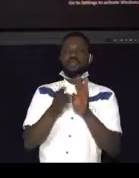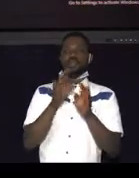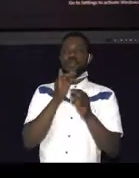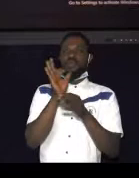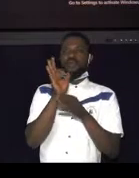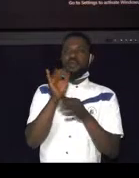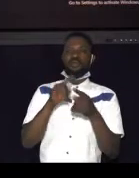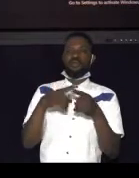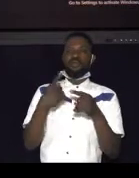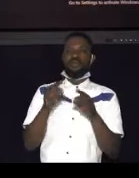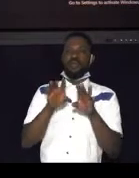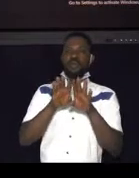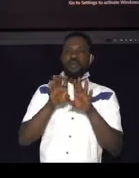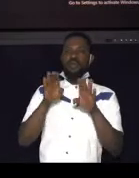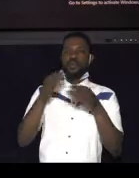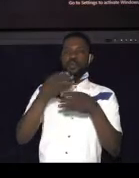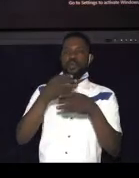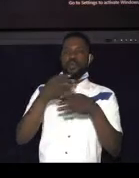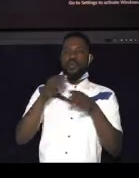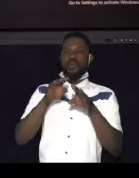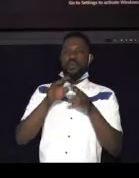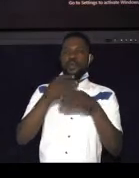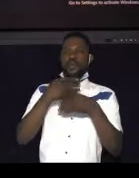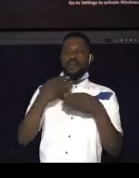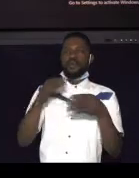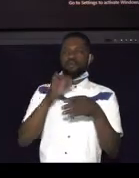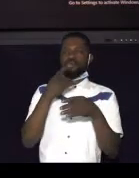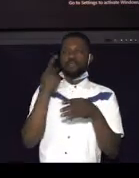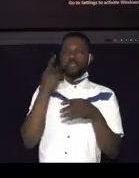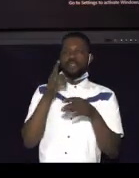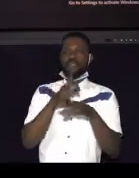wall, and you see the space opening up.